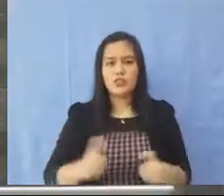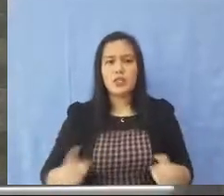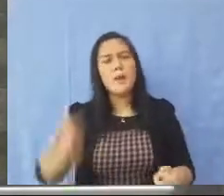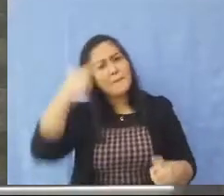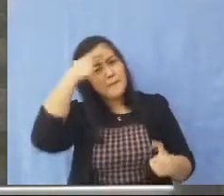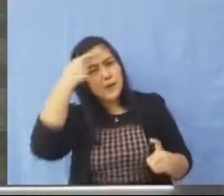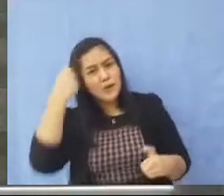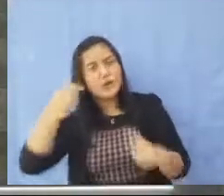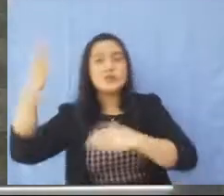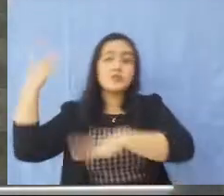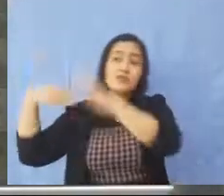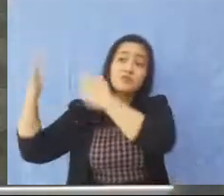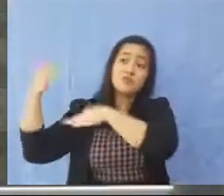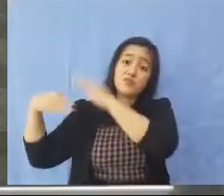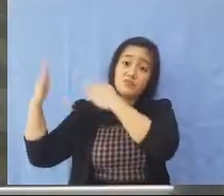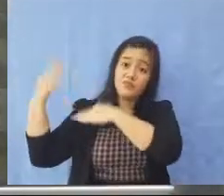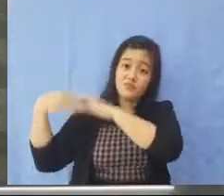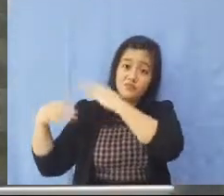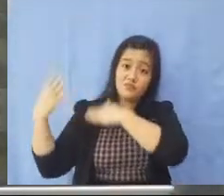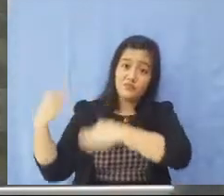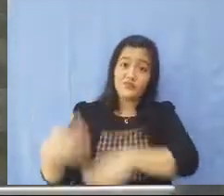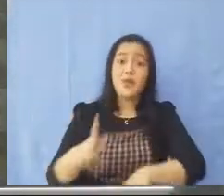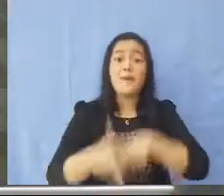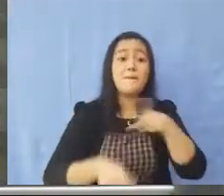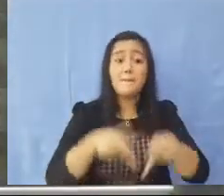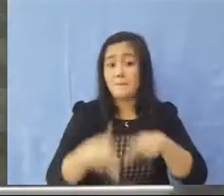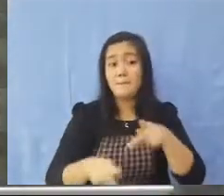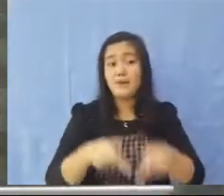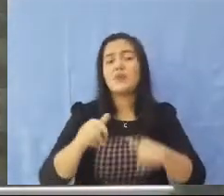yan. Conditions before the flood, salvation